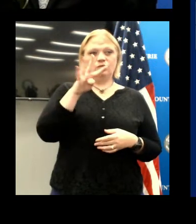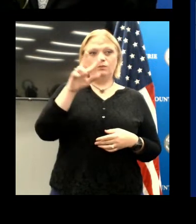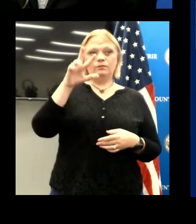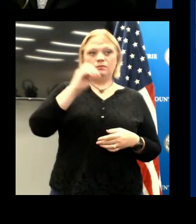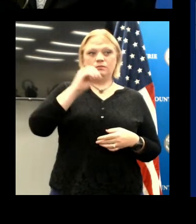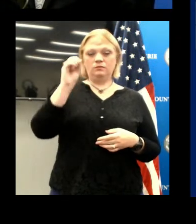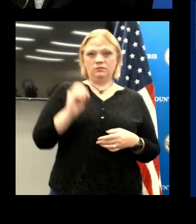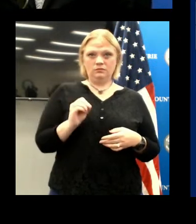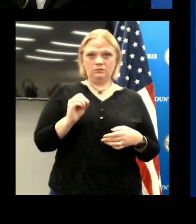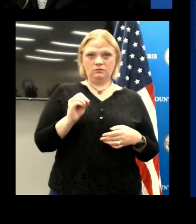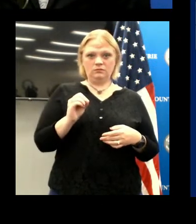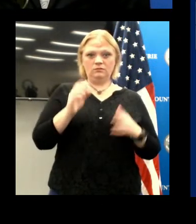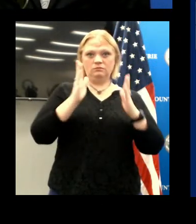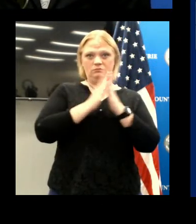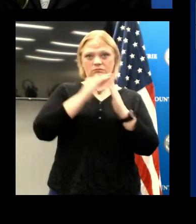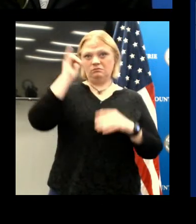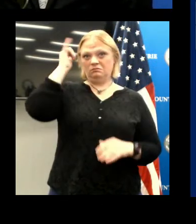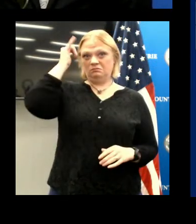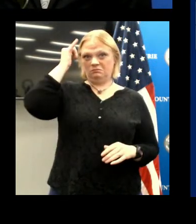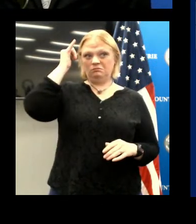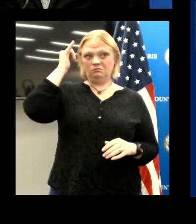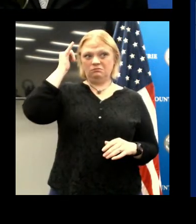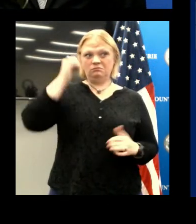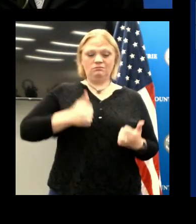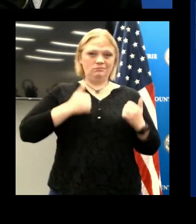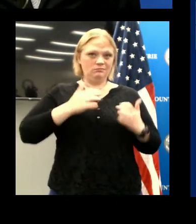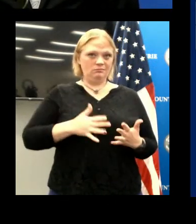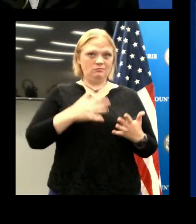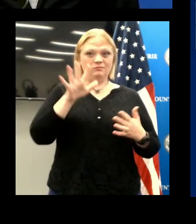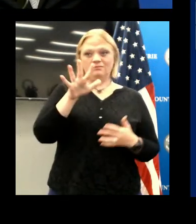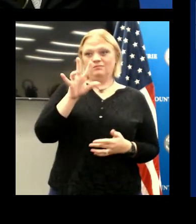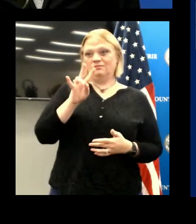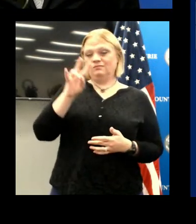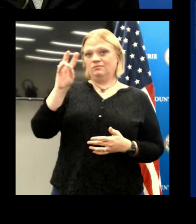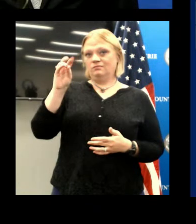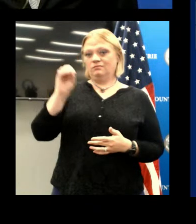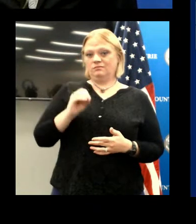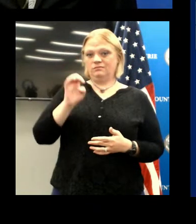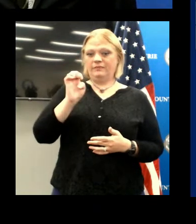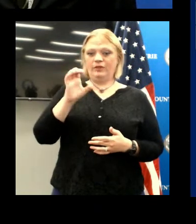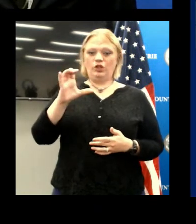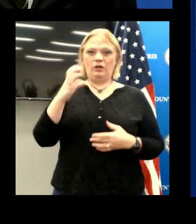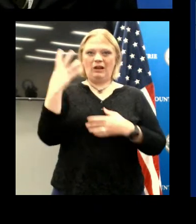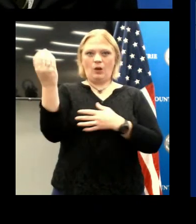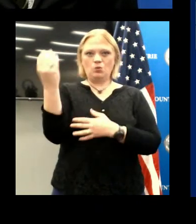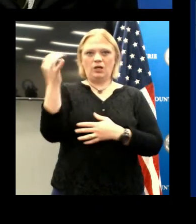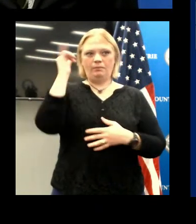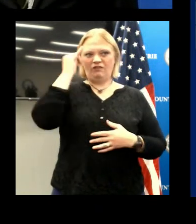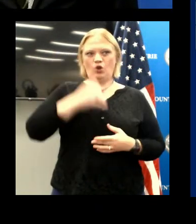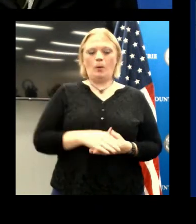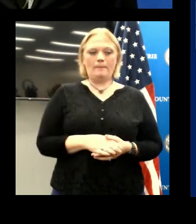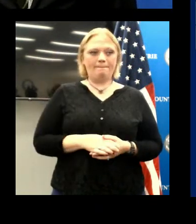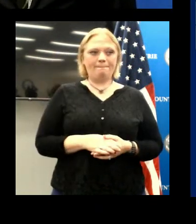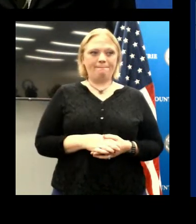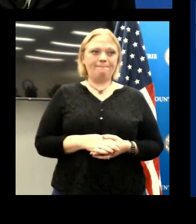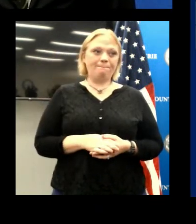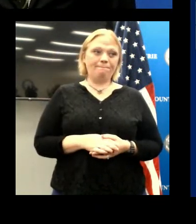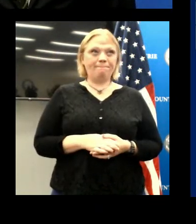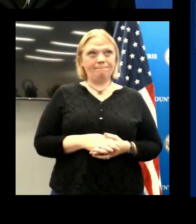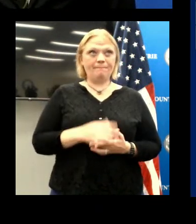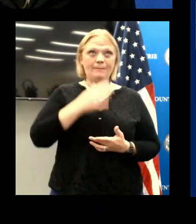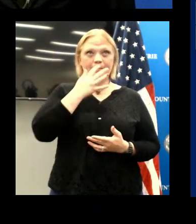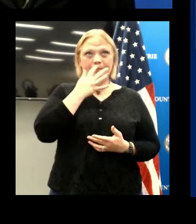43% of those cases were in the city of Buffalo residents, and 57% were Erie County outside of the city of Buffalo, which is